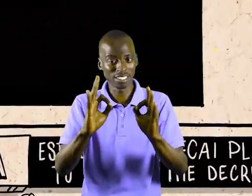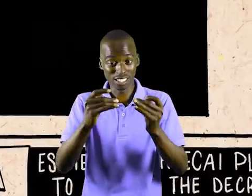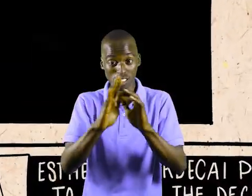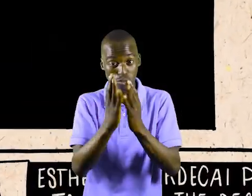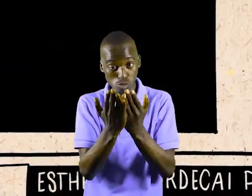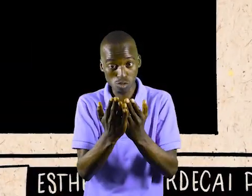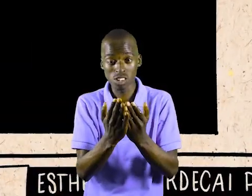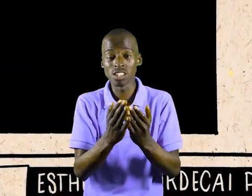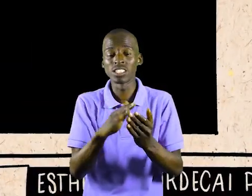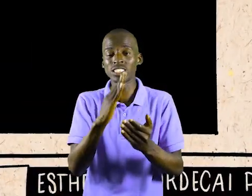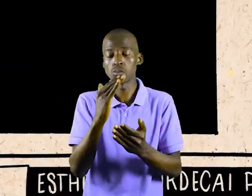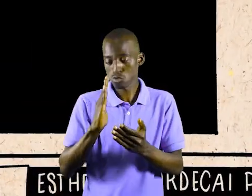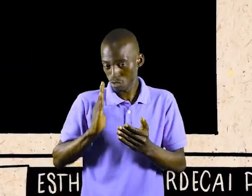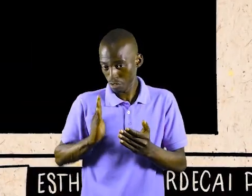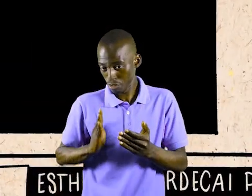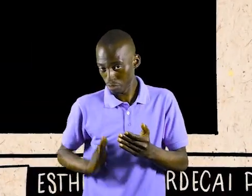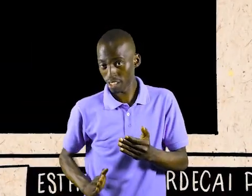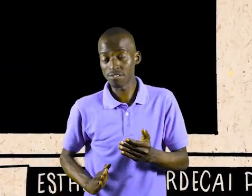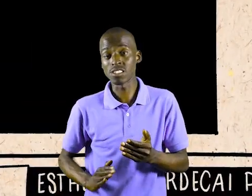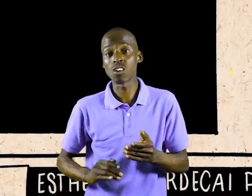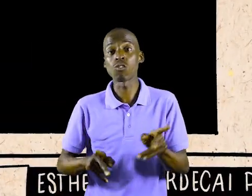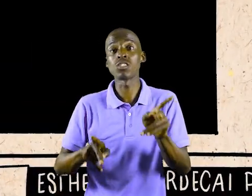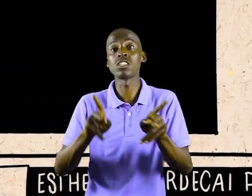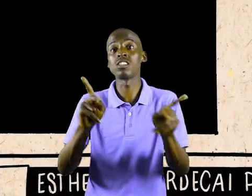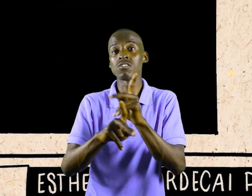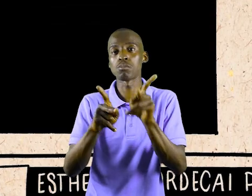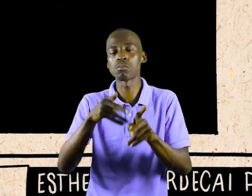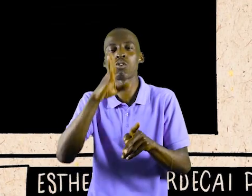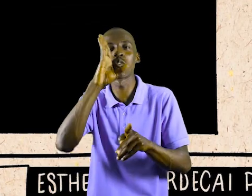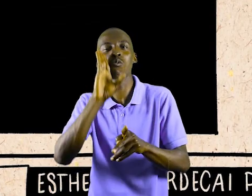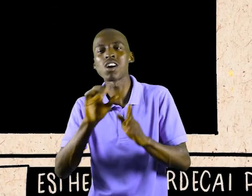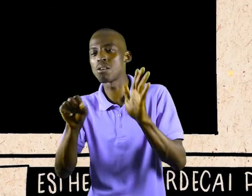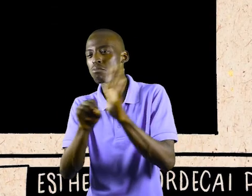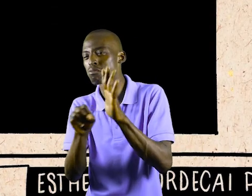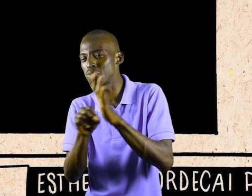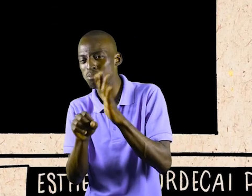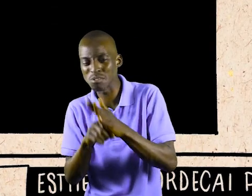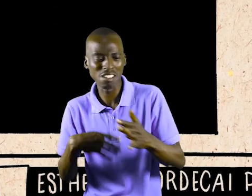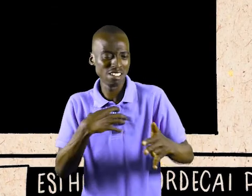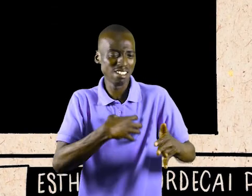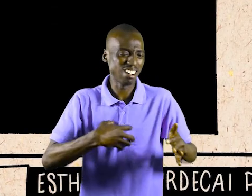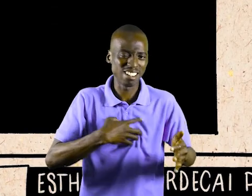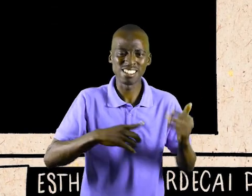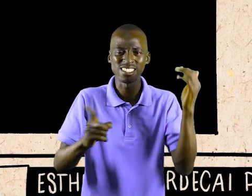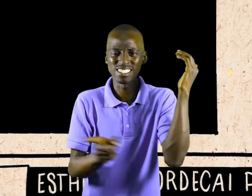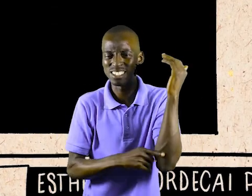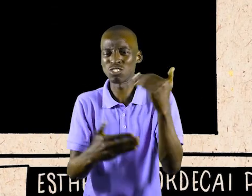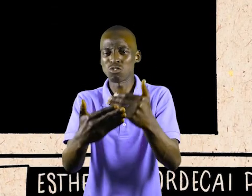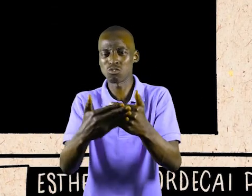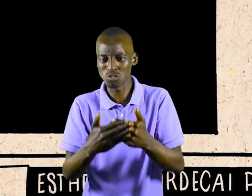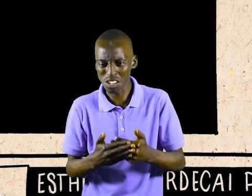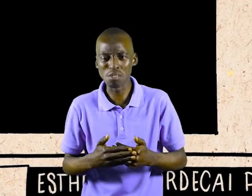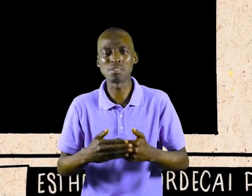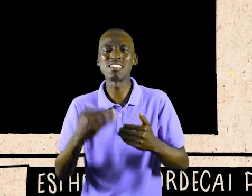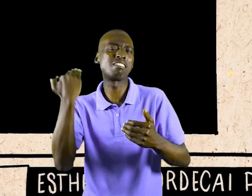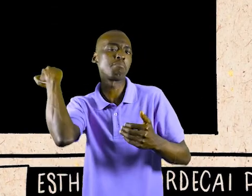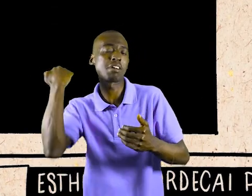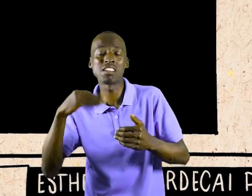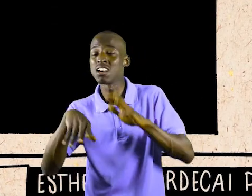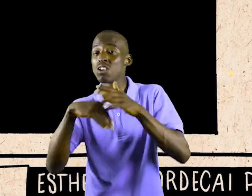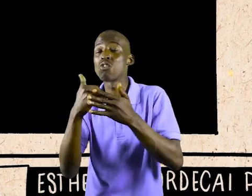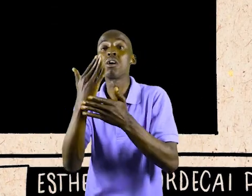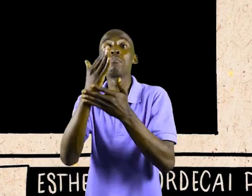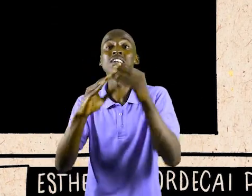book is the moral ambiguity of the characters. There's a lot of drinking and anger and sex and murder, of which Mordecai and Esther are a